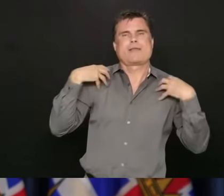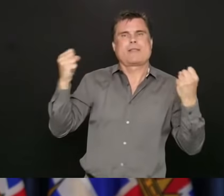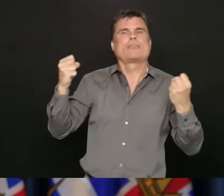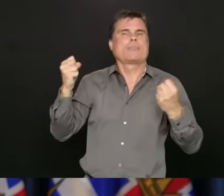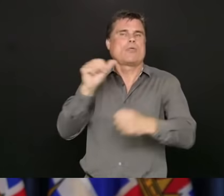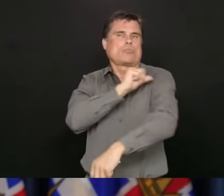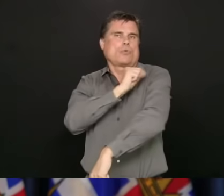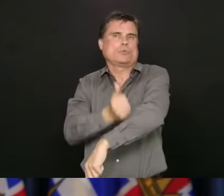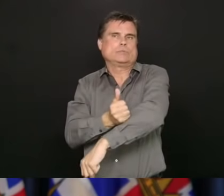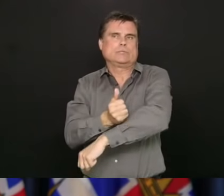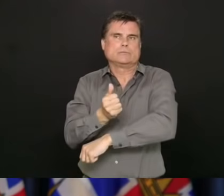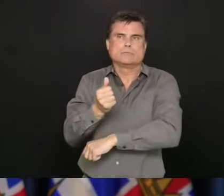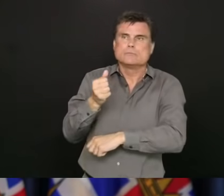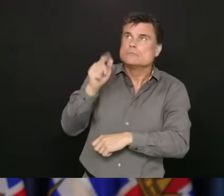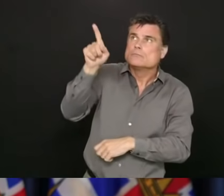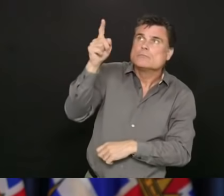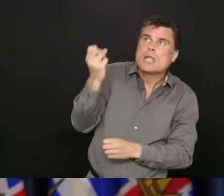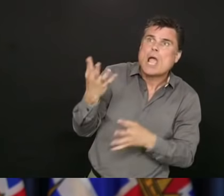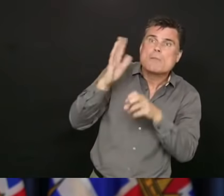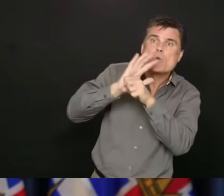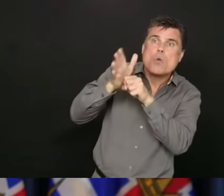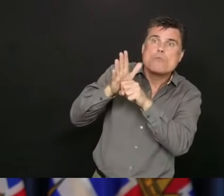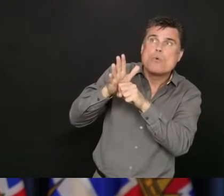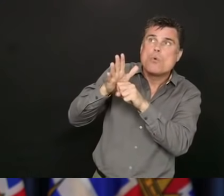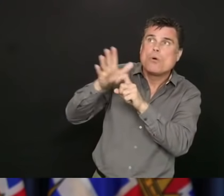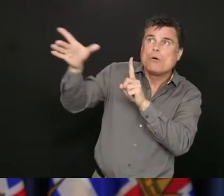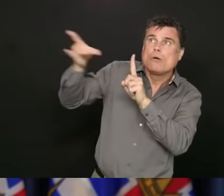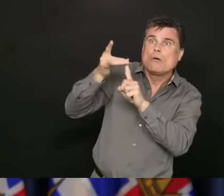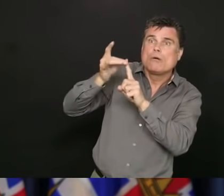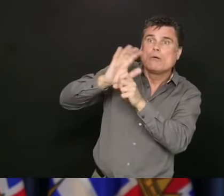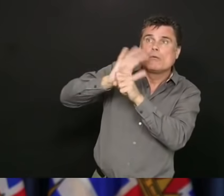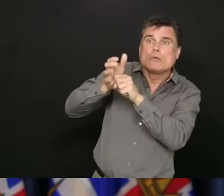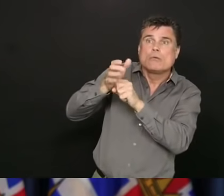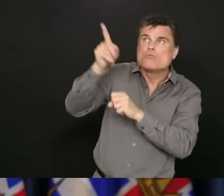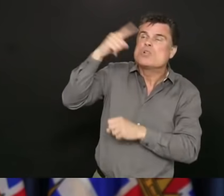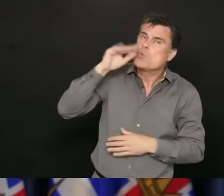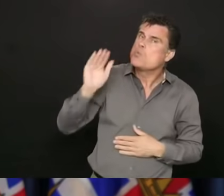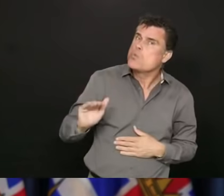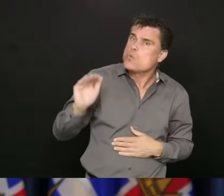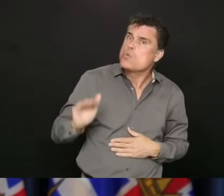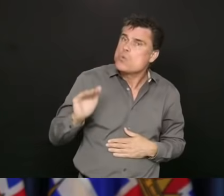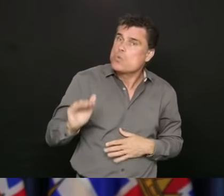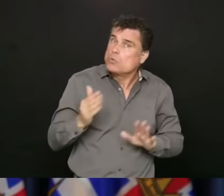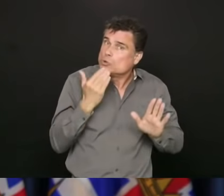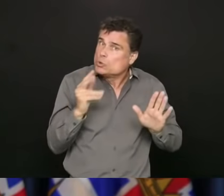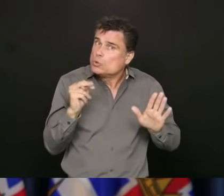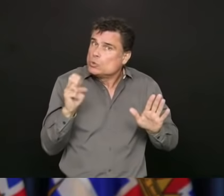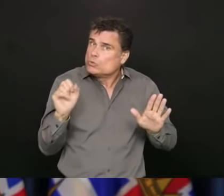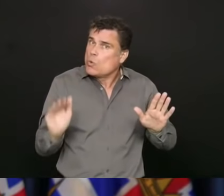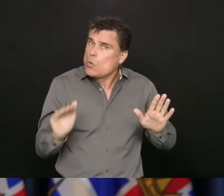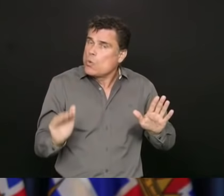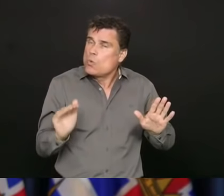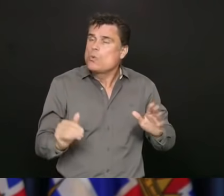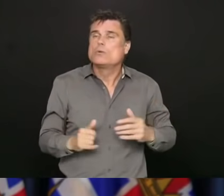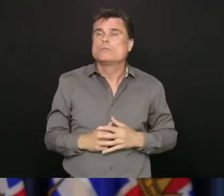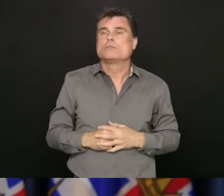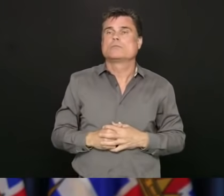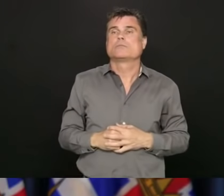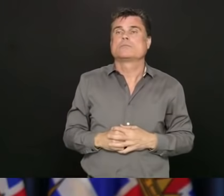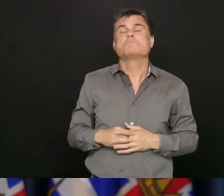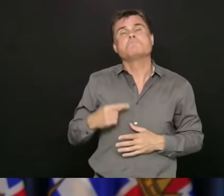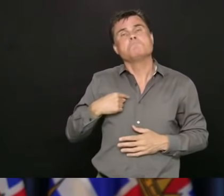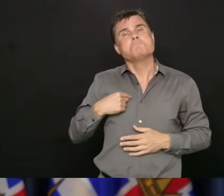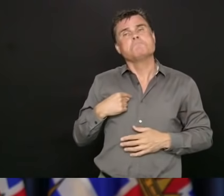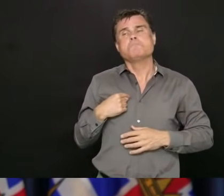whole bunch of reasons for that. And why we've been successful is in flattening the curve and keeping those cases to a minimum is not exclusively a